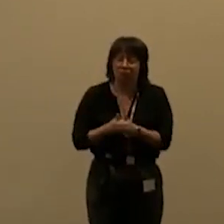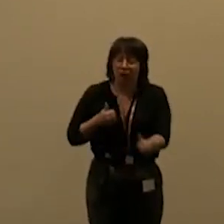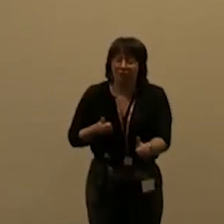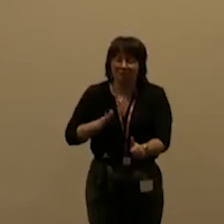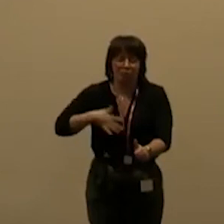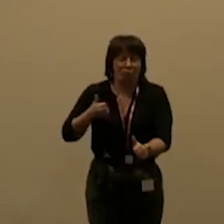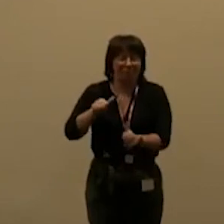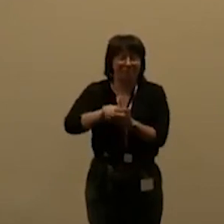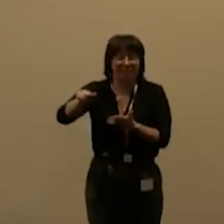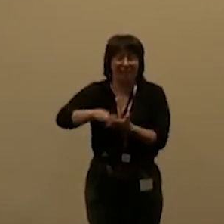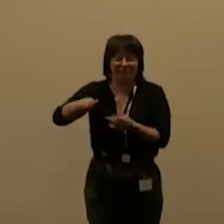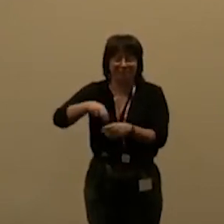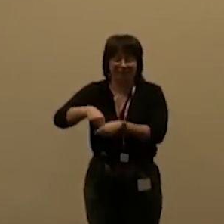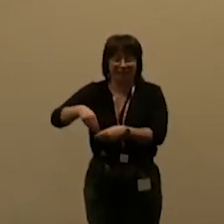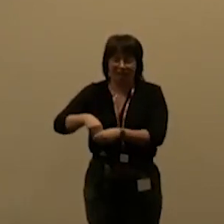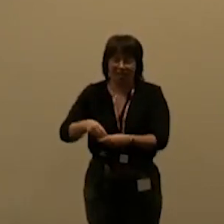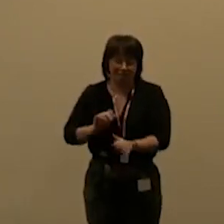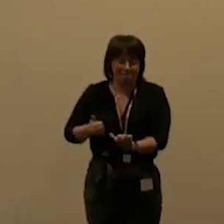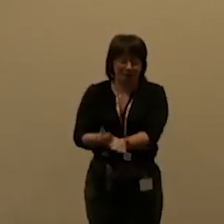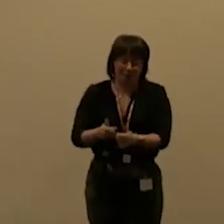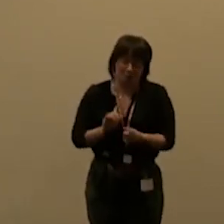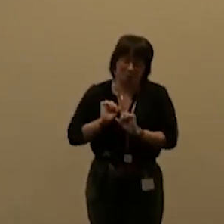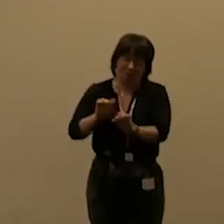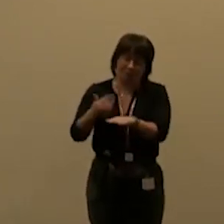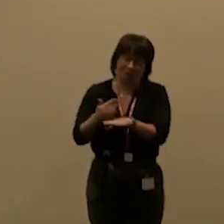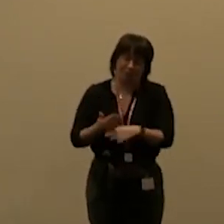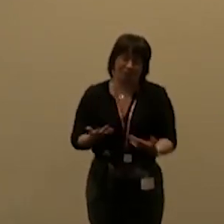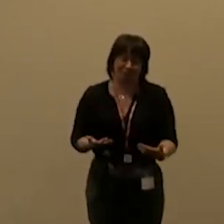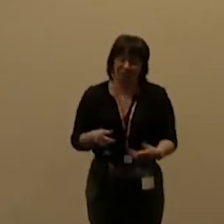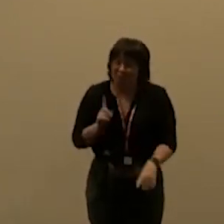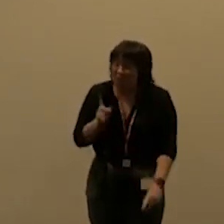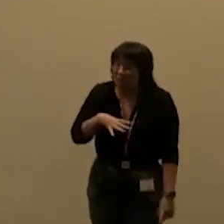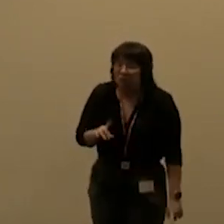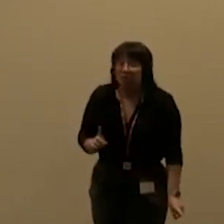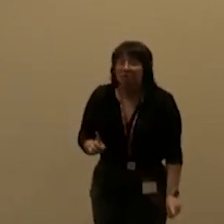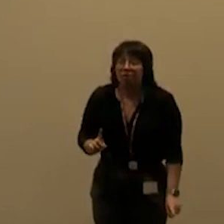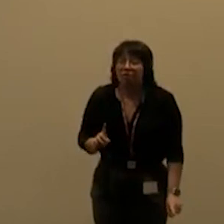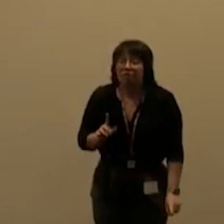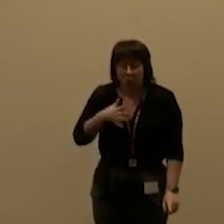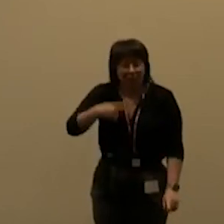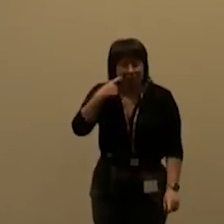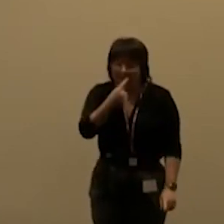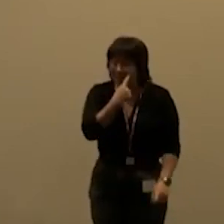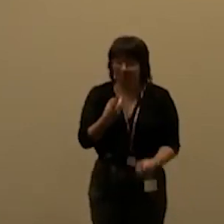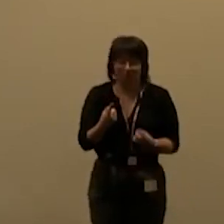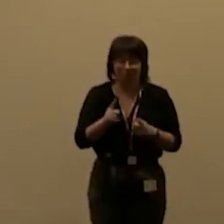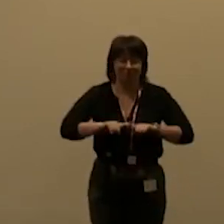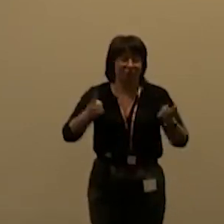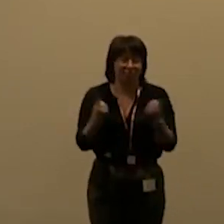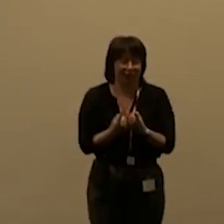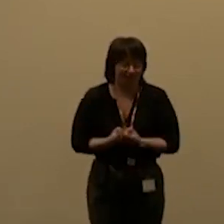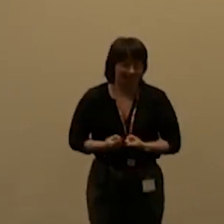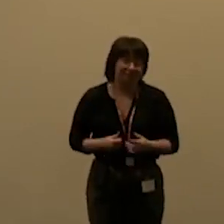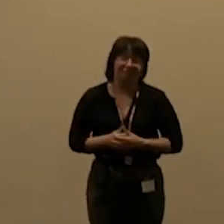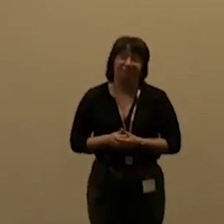wouldn't take his text file Yeah. as a backup to what he's done. What did they want? What does he be doing?